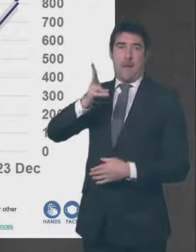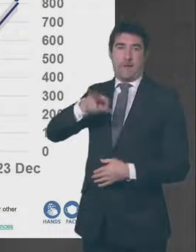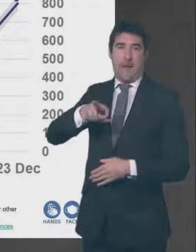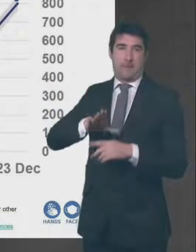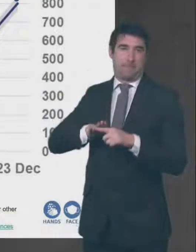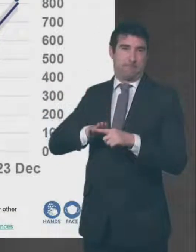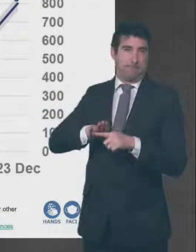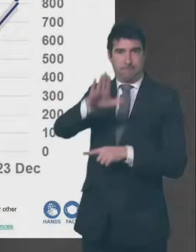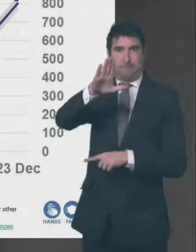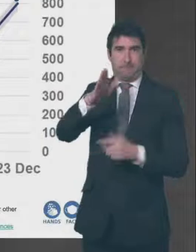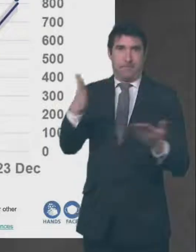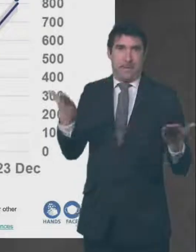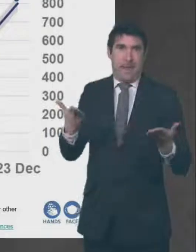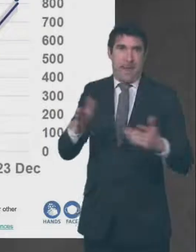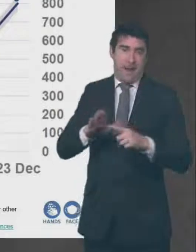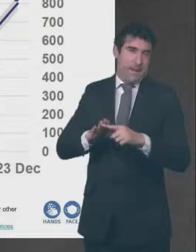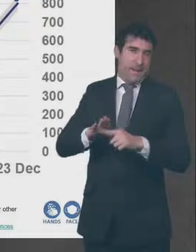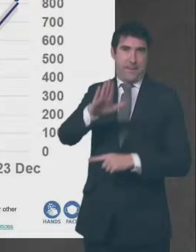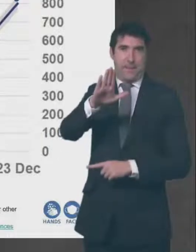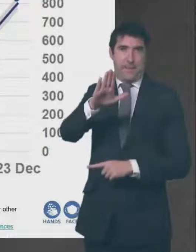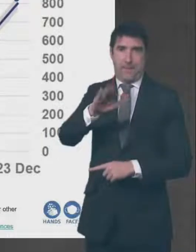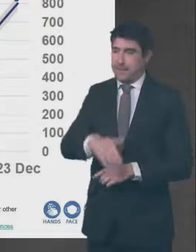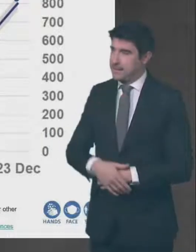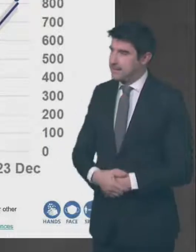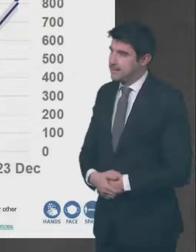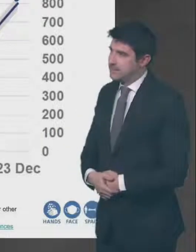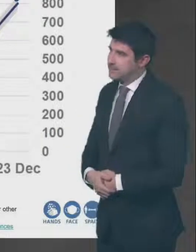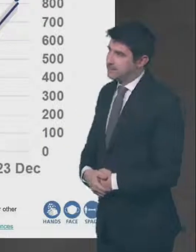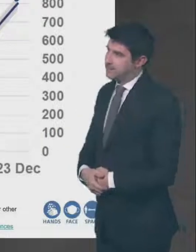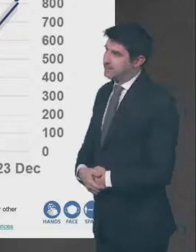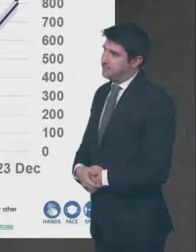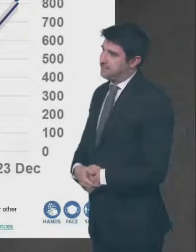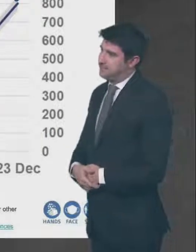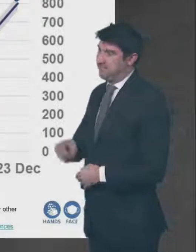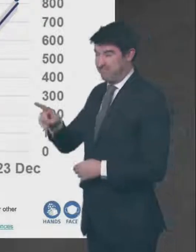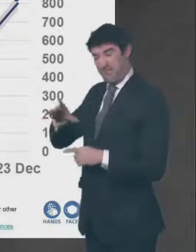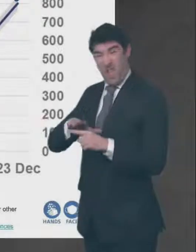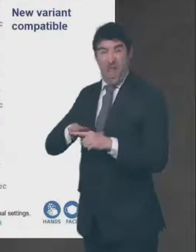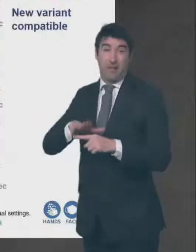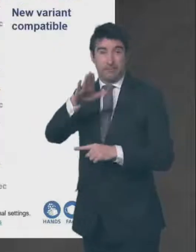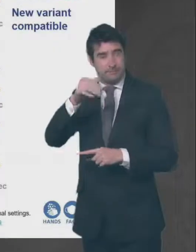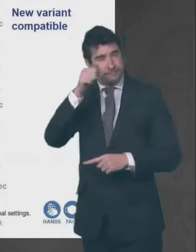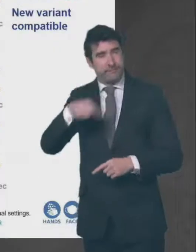after that that is all too familiar to all of us now.